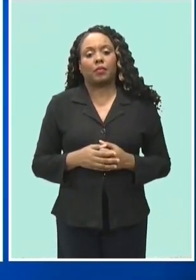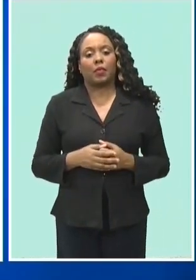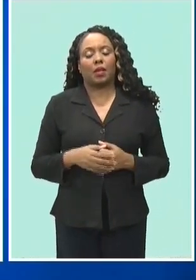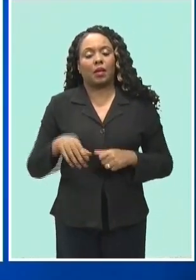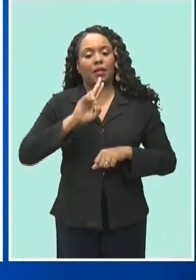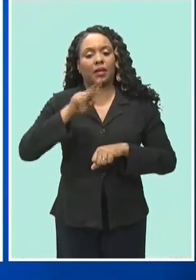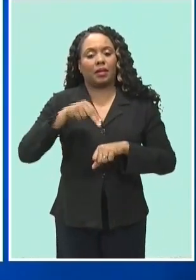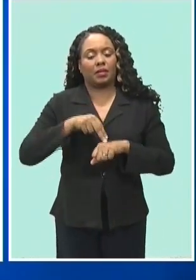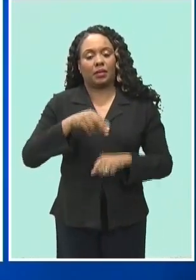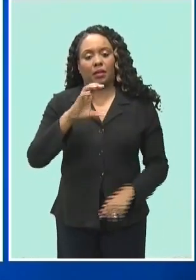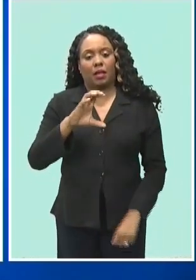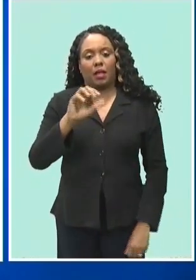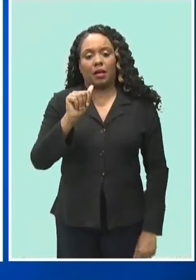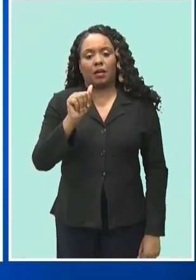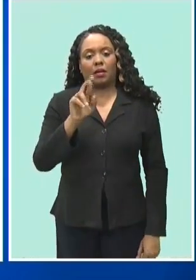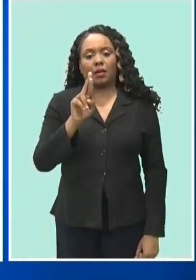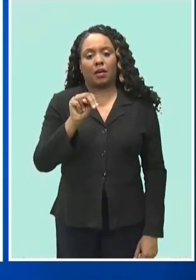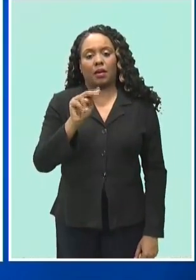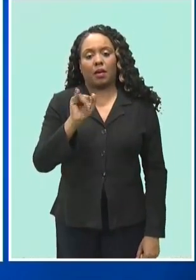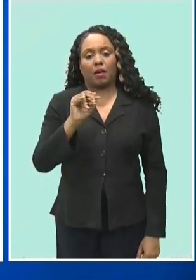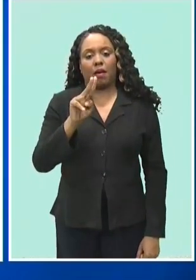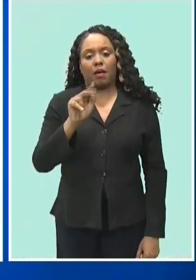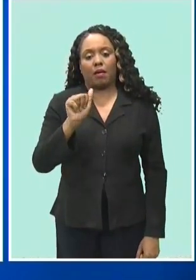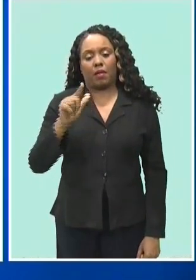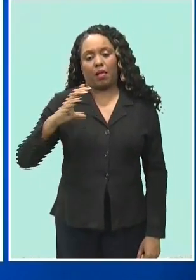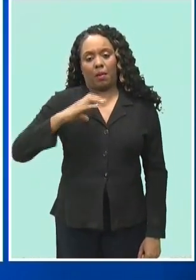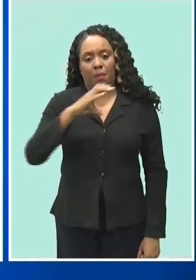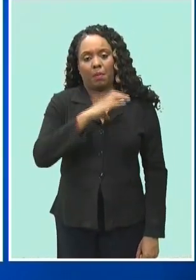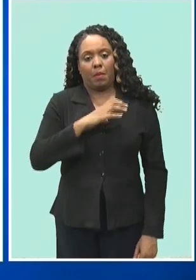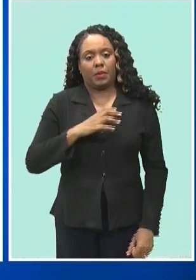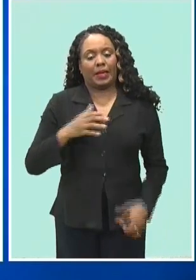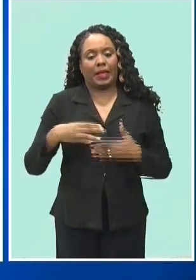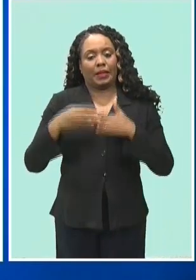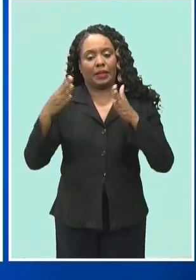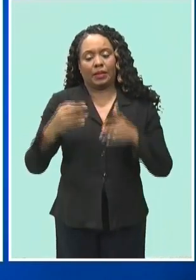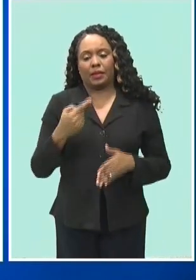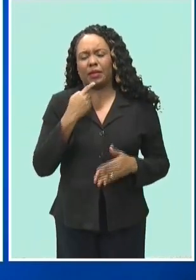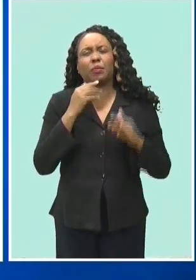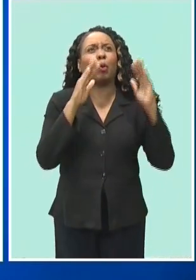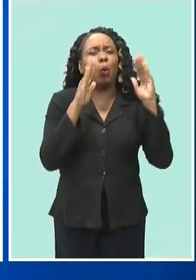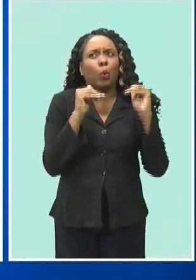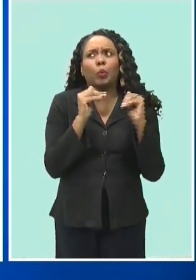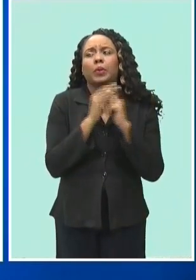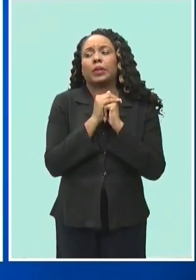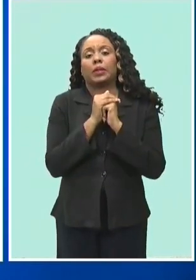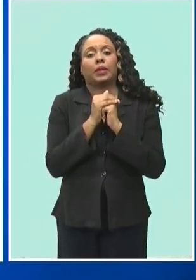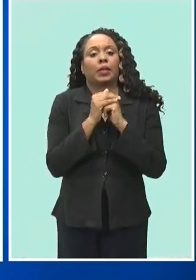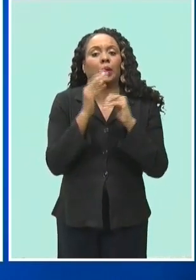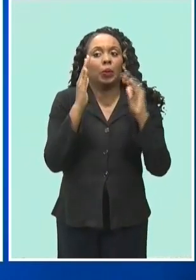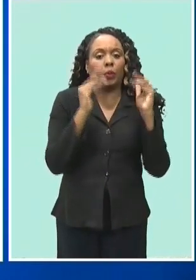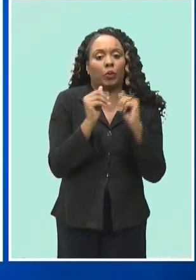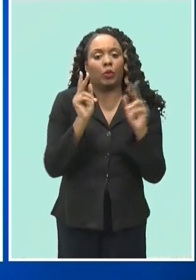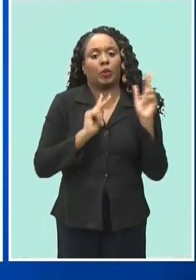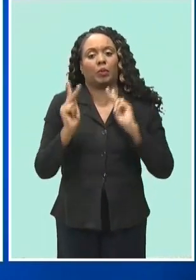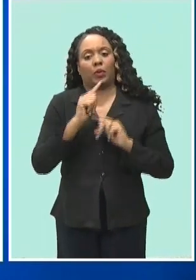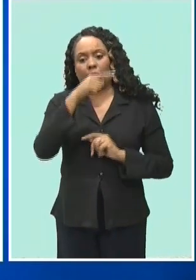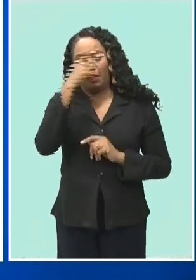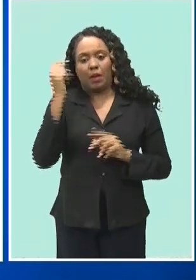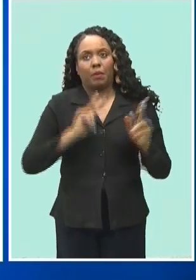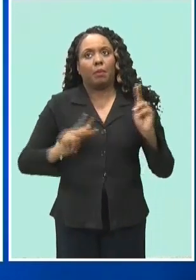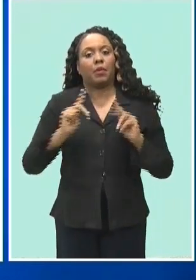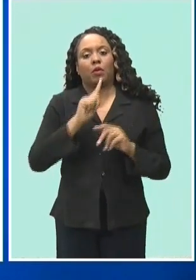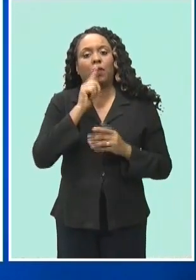Carnival Commission, Winston Gypsy Peters, hopes for a day when people of African descent are truly emancipated. Until then,